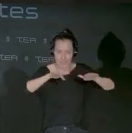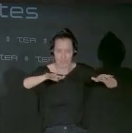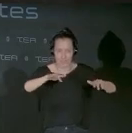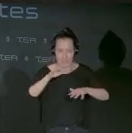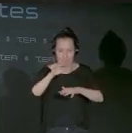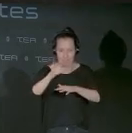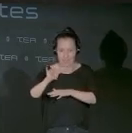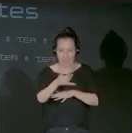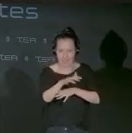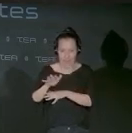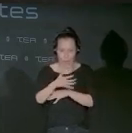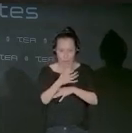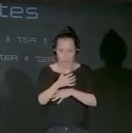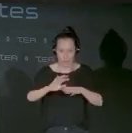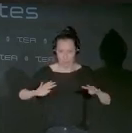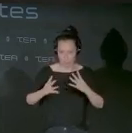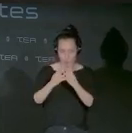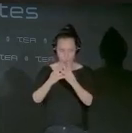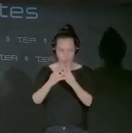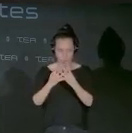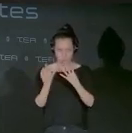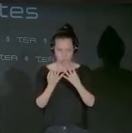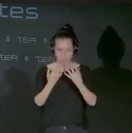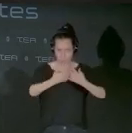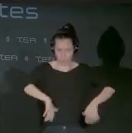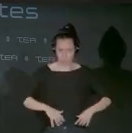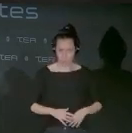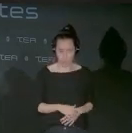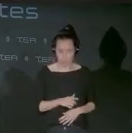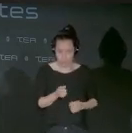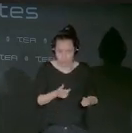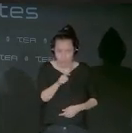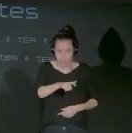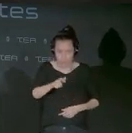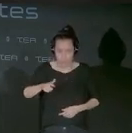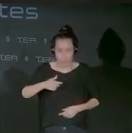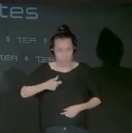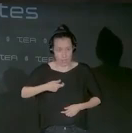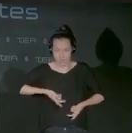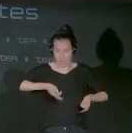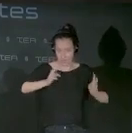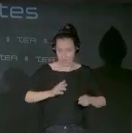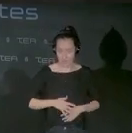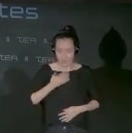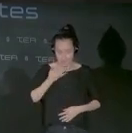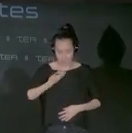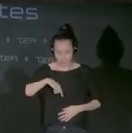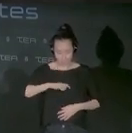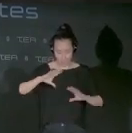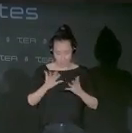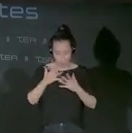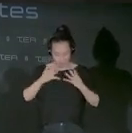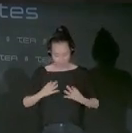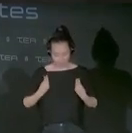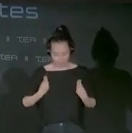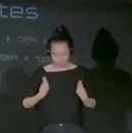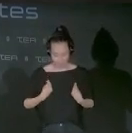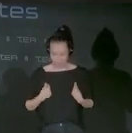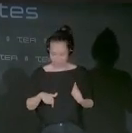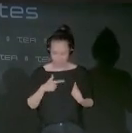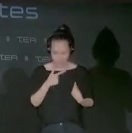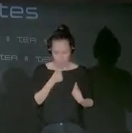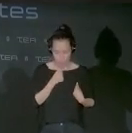in a real world and you really don't like it because it sucks, and pretty well does, I mean, I don't know who designed this world, but it's not a good